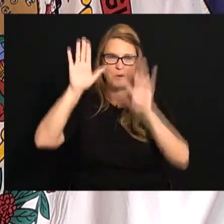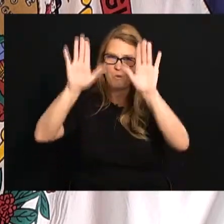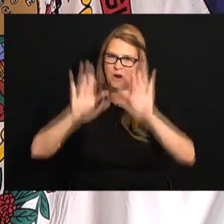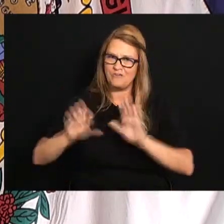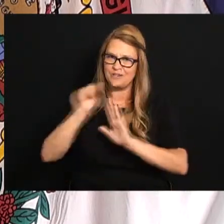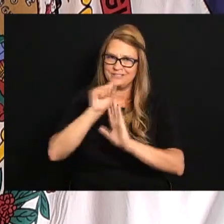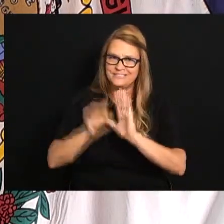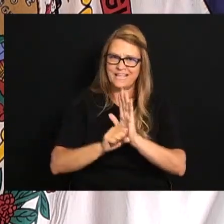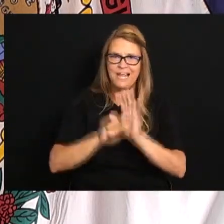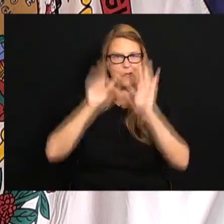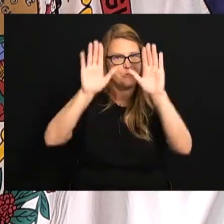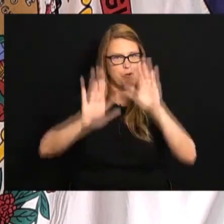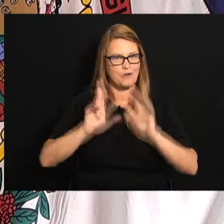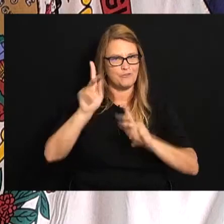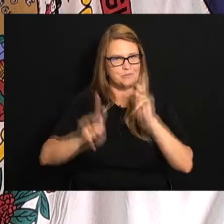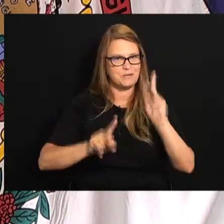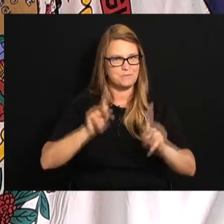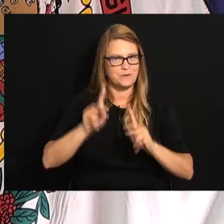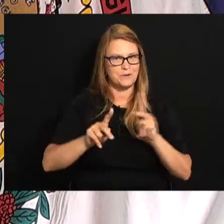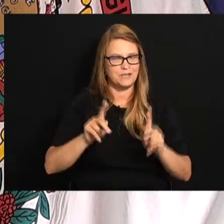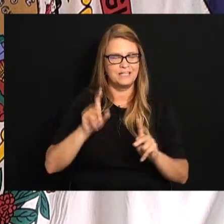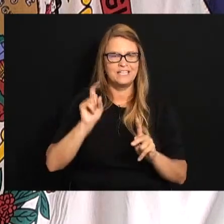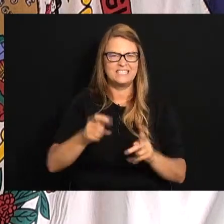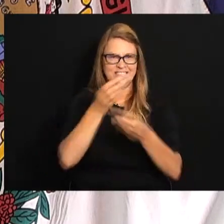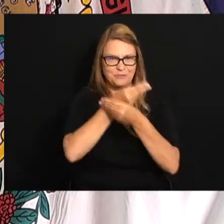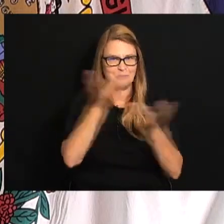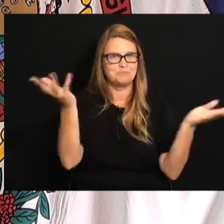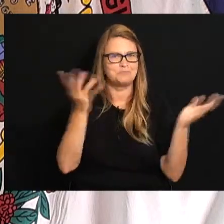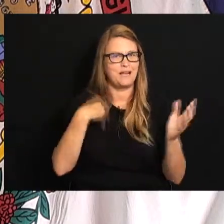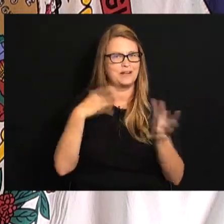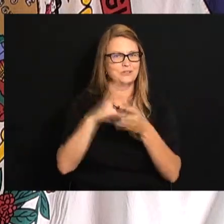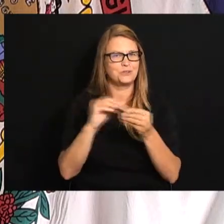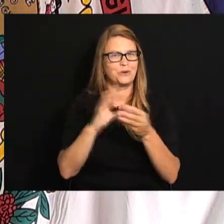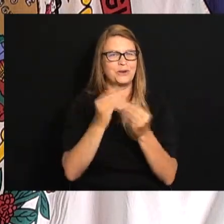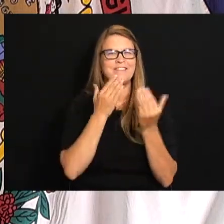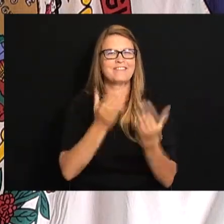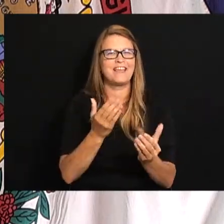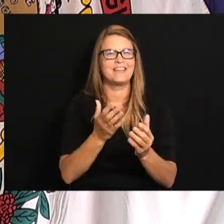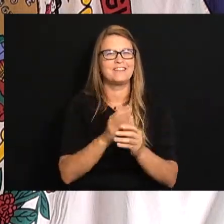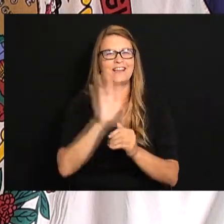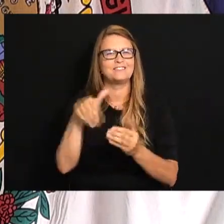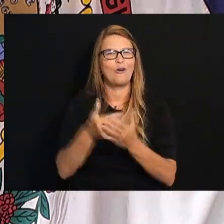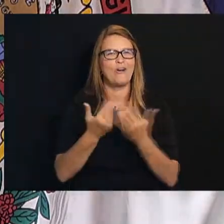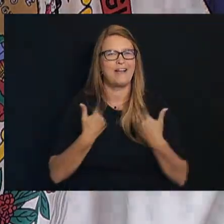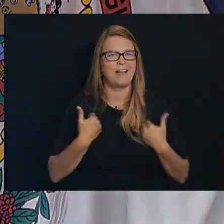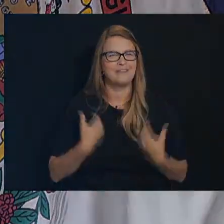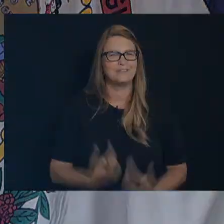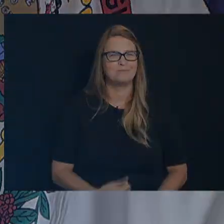incredible people. We just had to tell our story. So thank you a bunch. That's all I got.